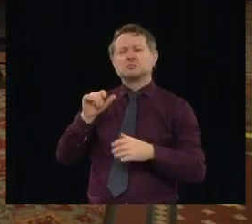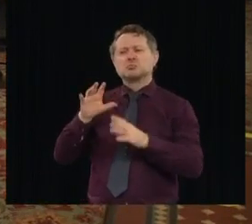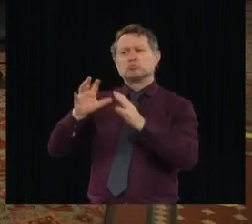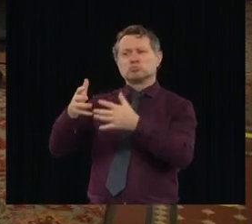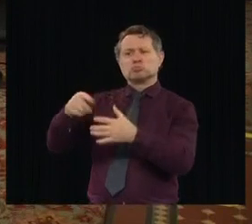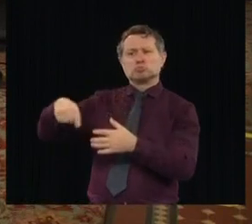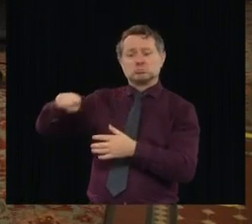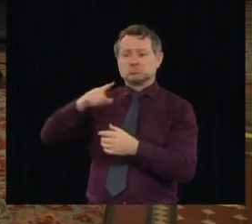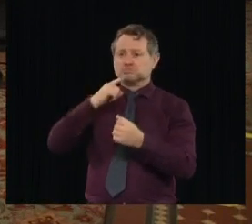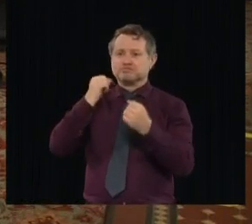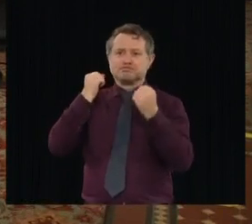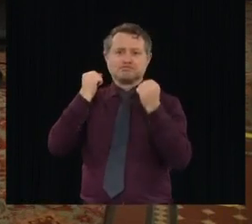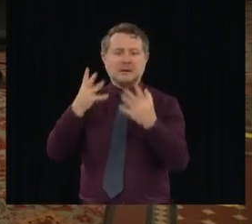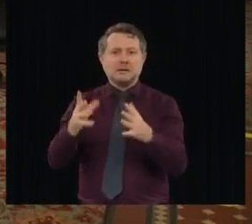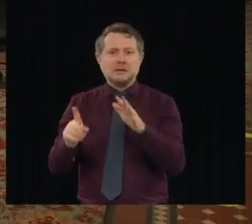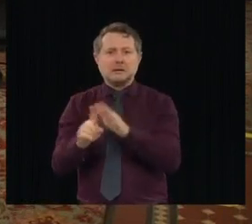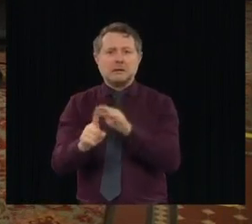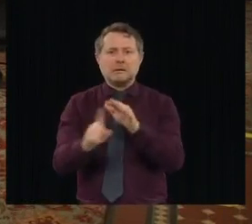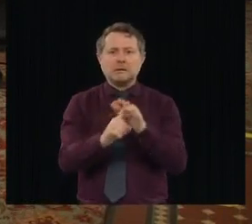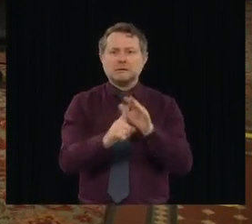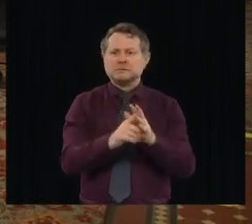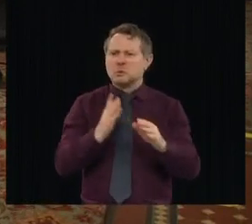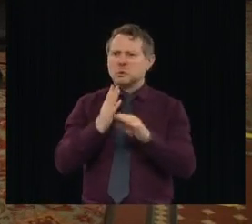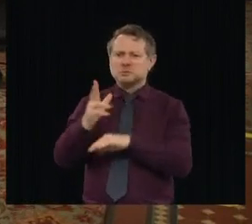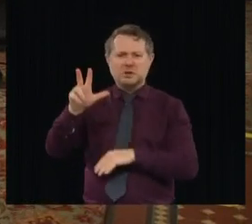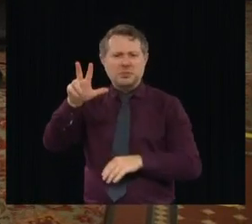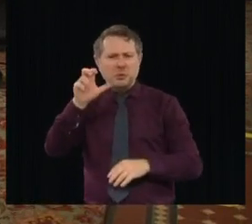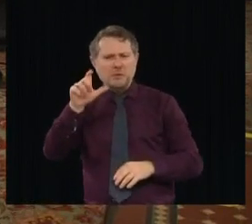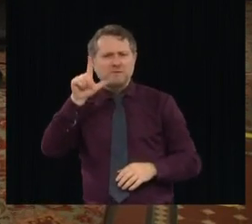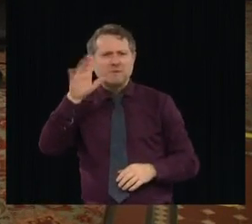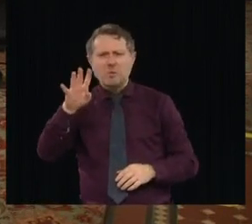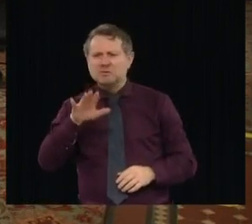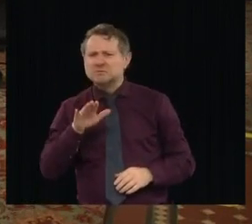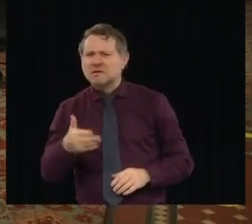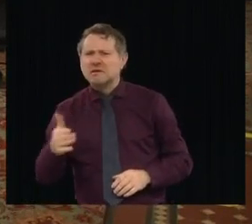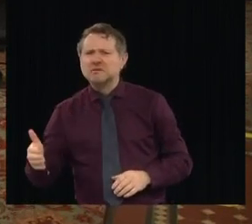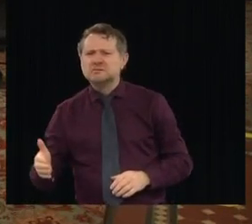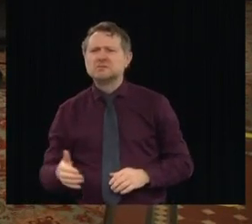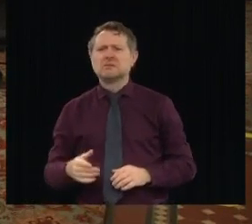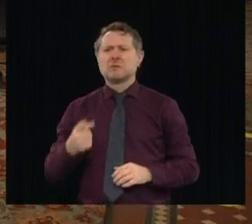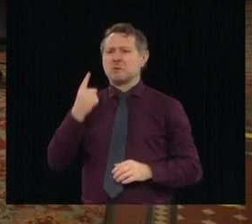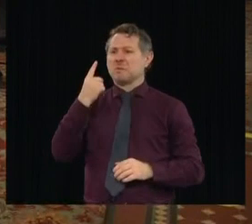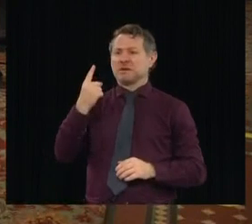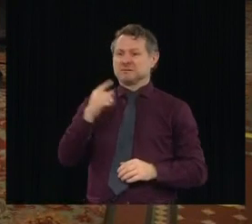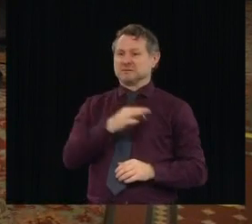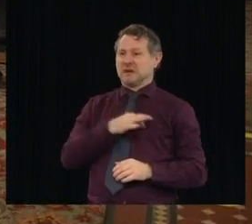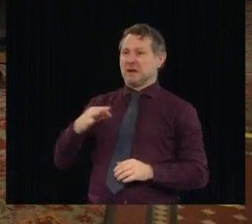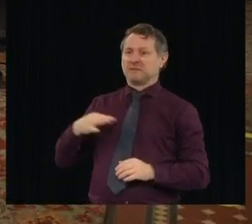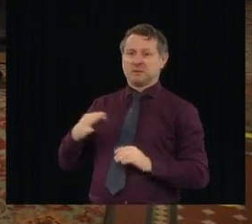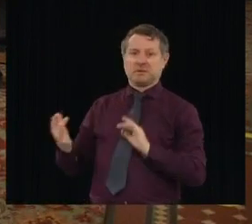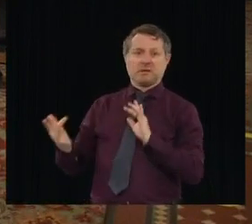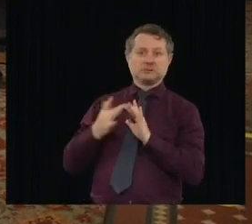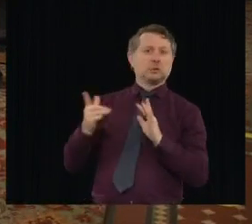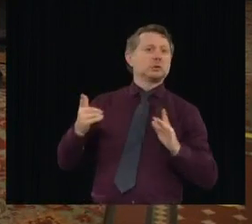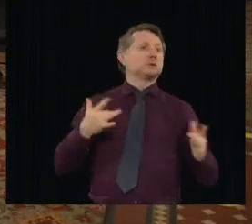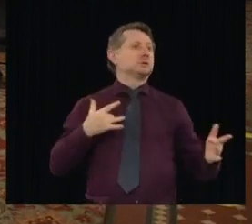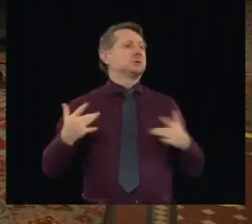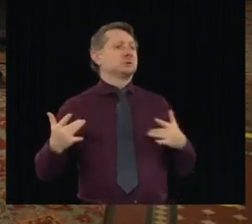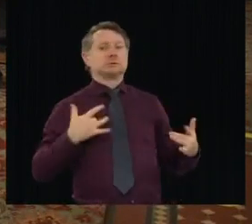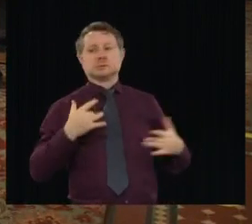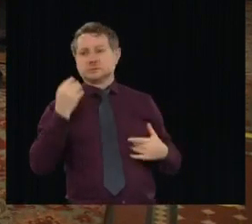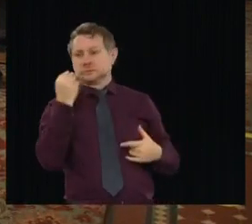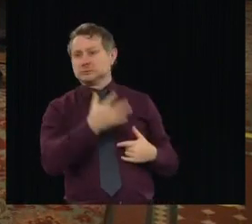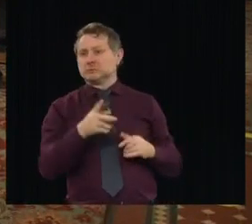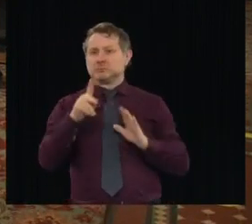deaths. A staff member contacted me saying that they're concerned about the policy in the group